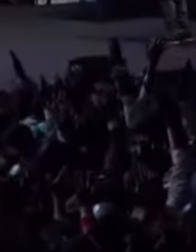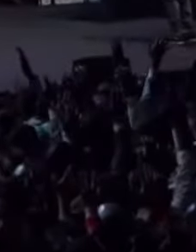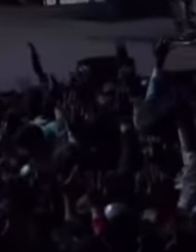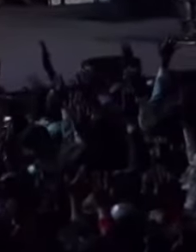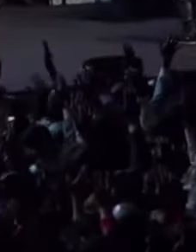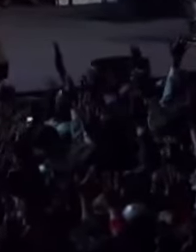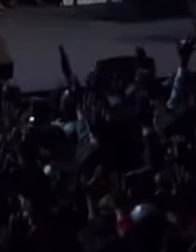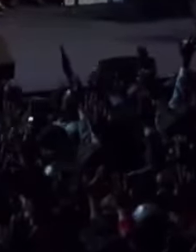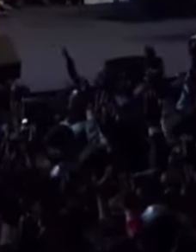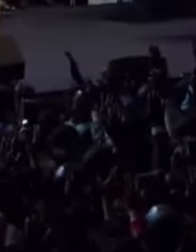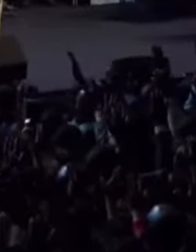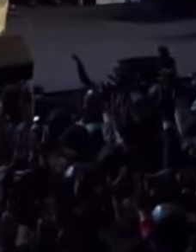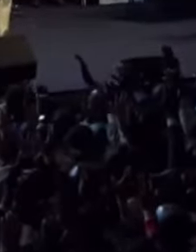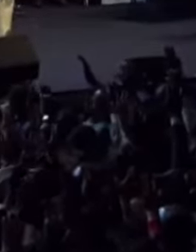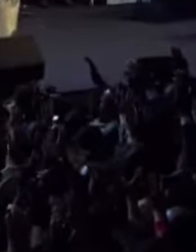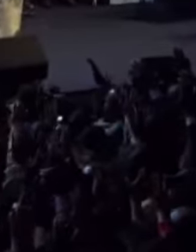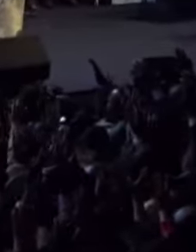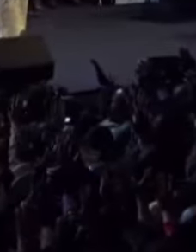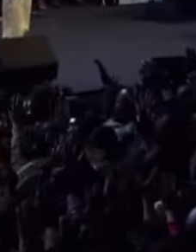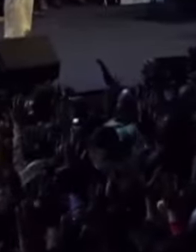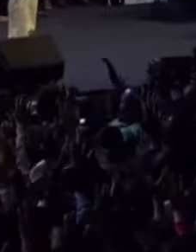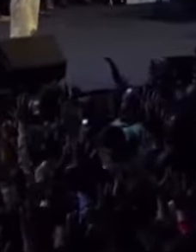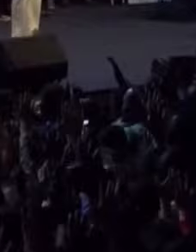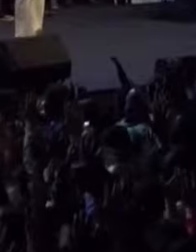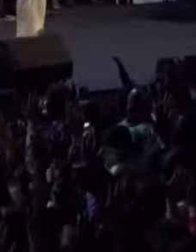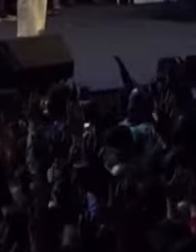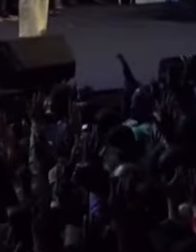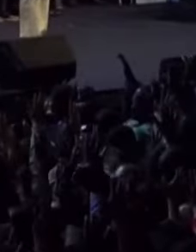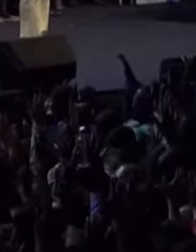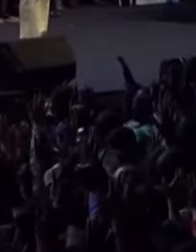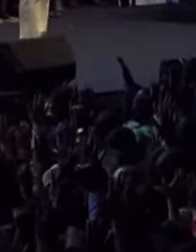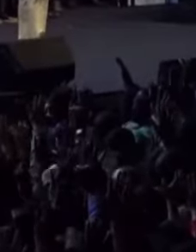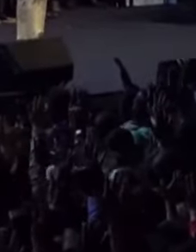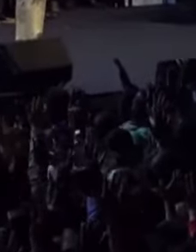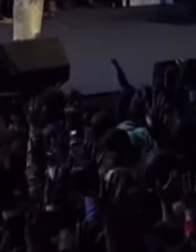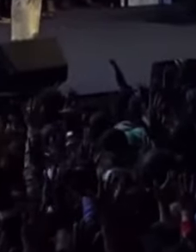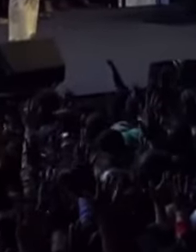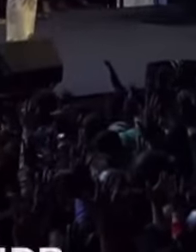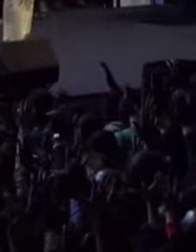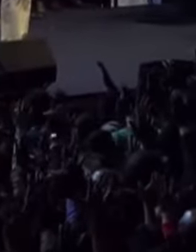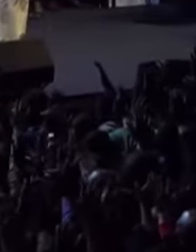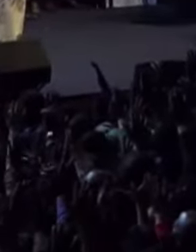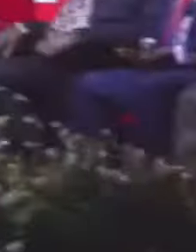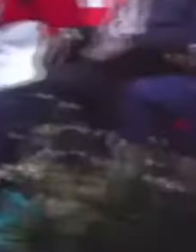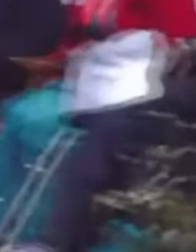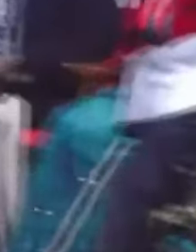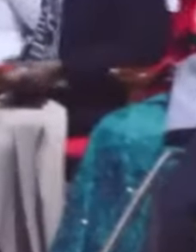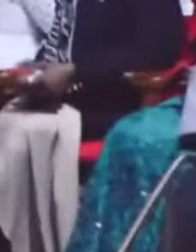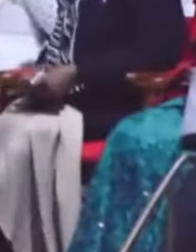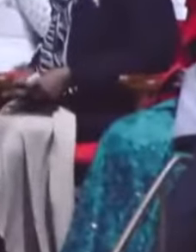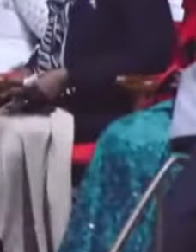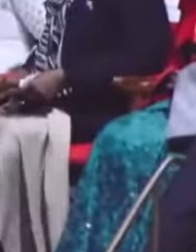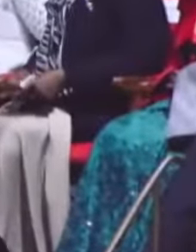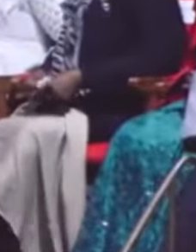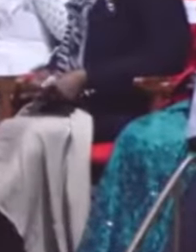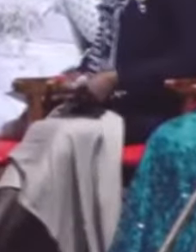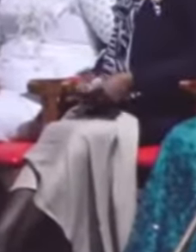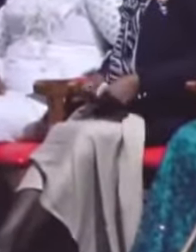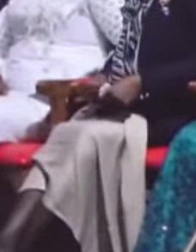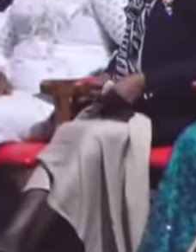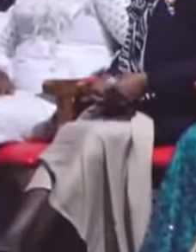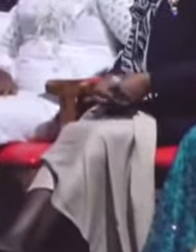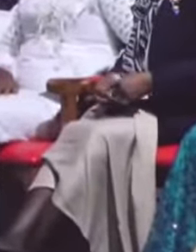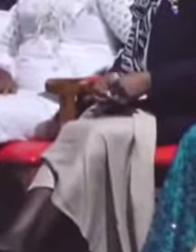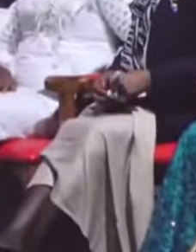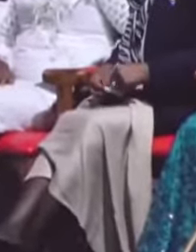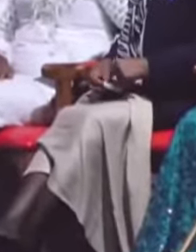Pastors in your nation if they will do what I preached on tonight Kenya